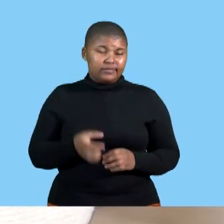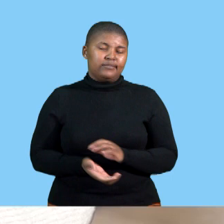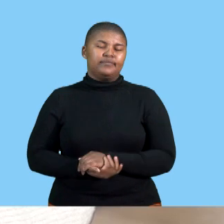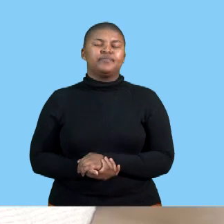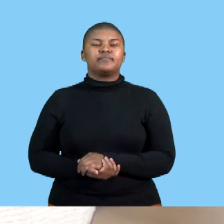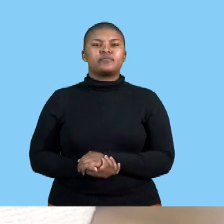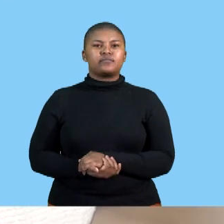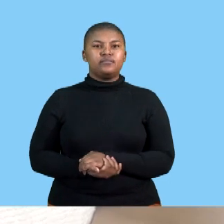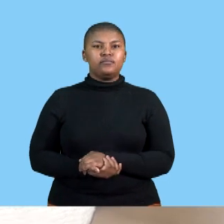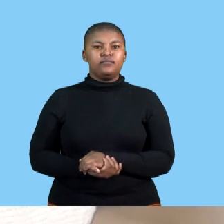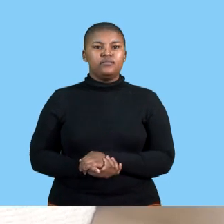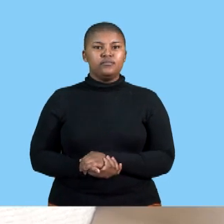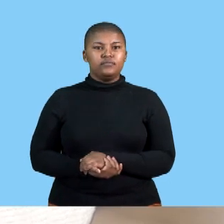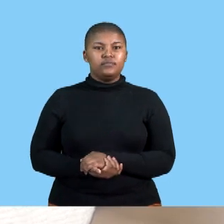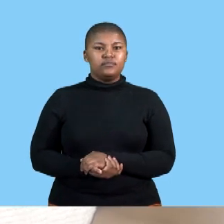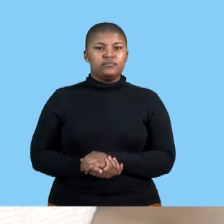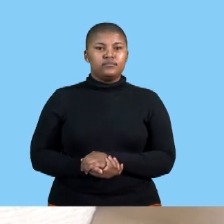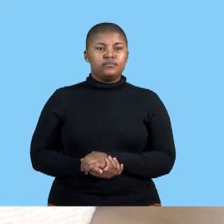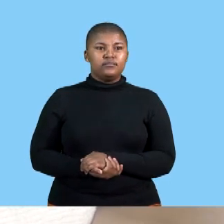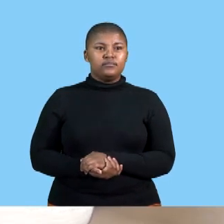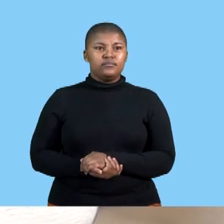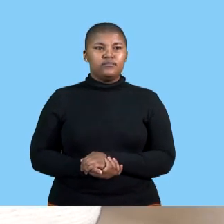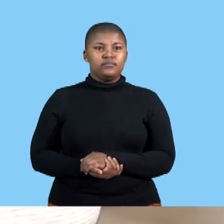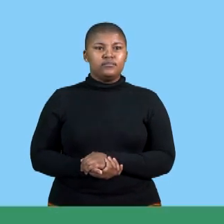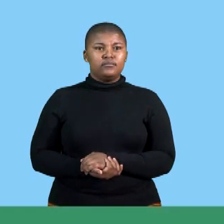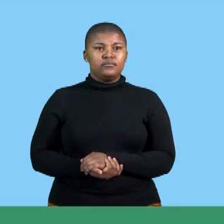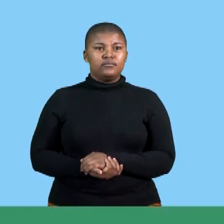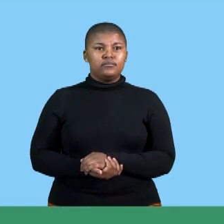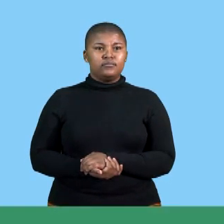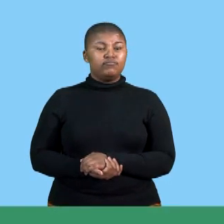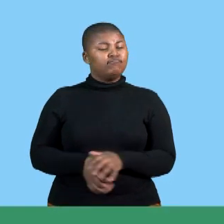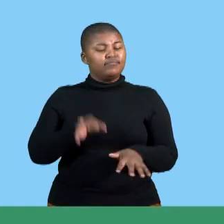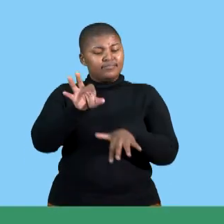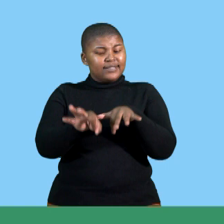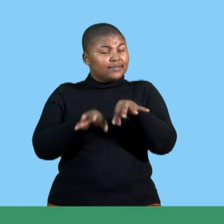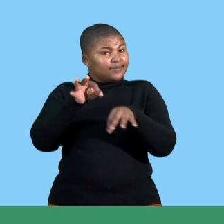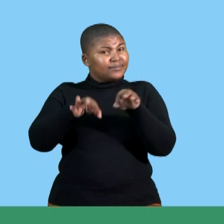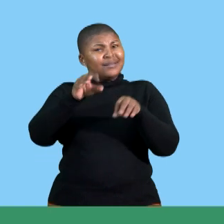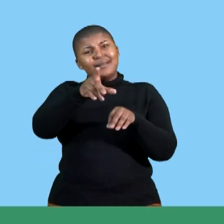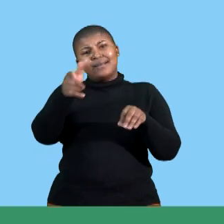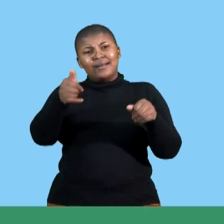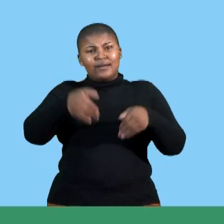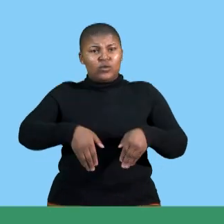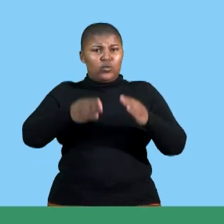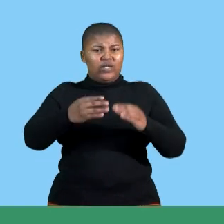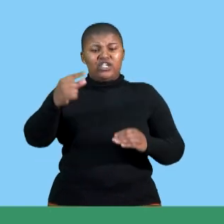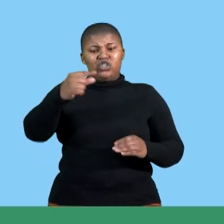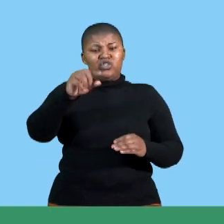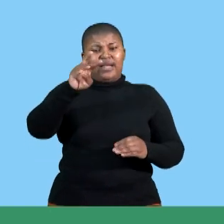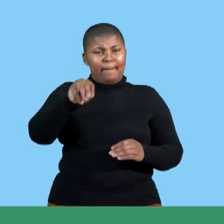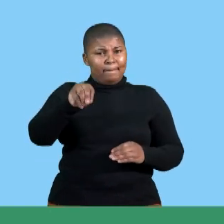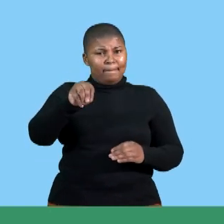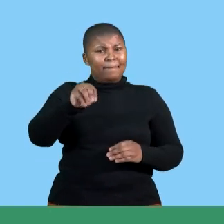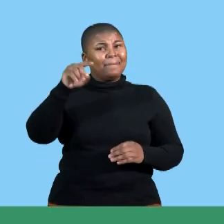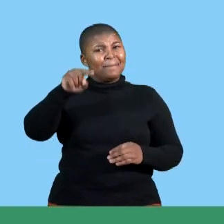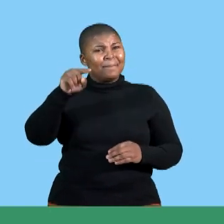understand. Moving right along to the next question. Discuss other ways in which GM